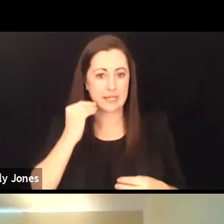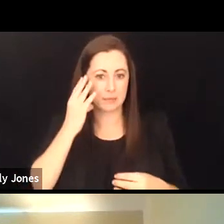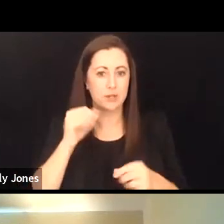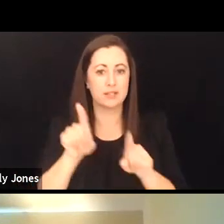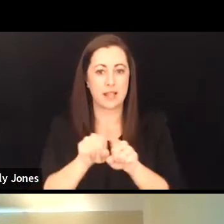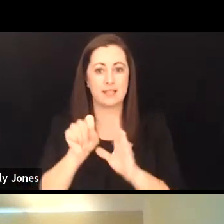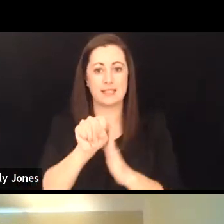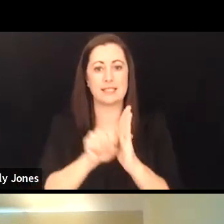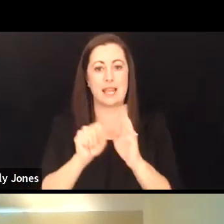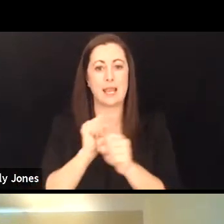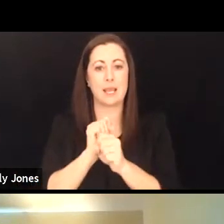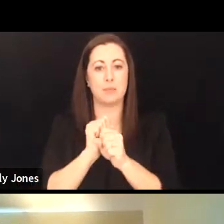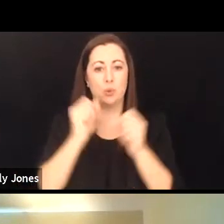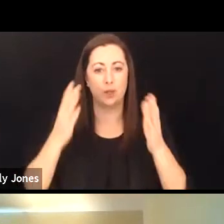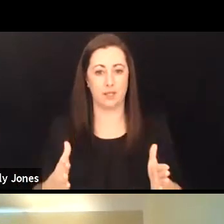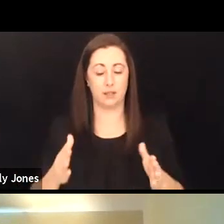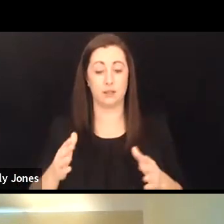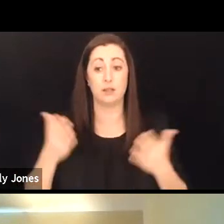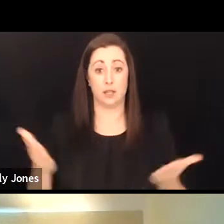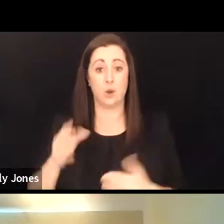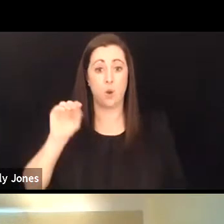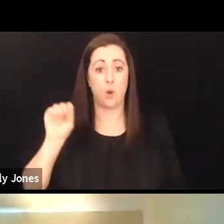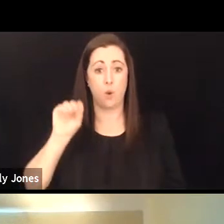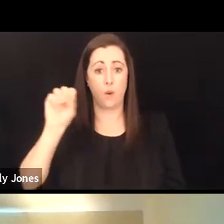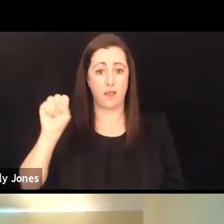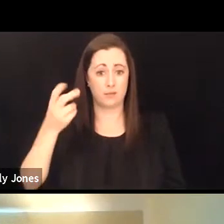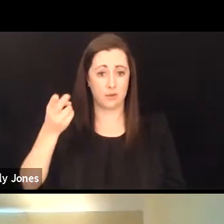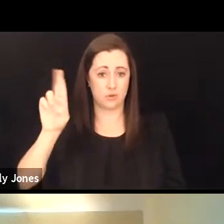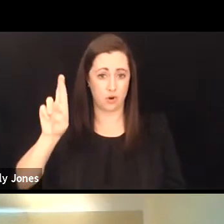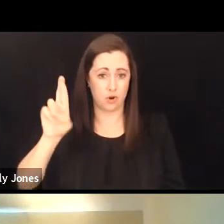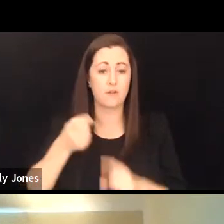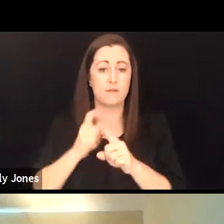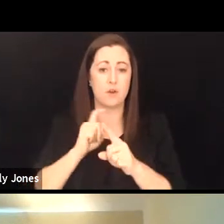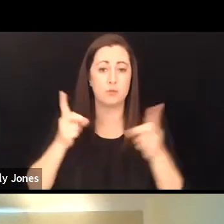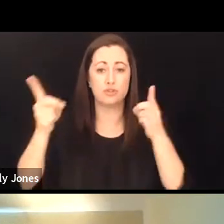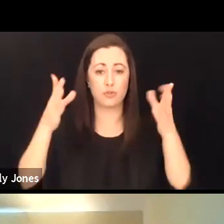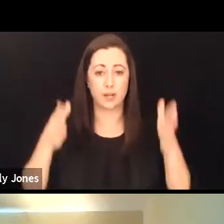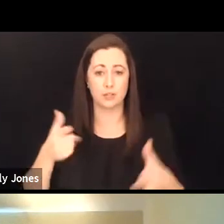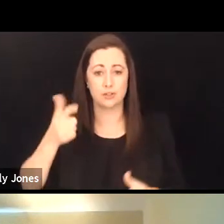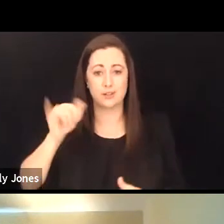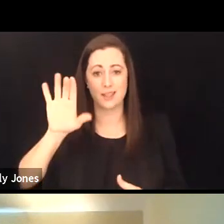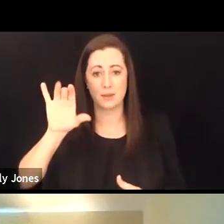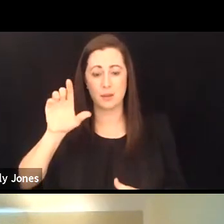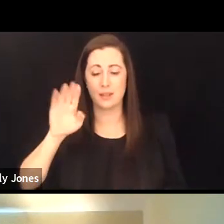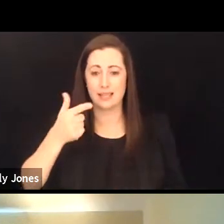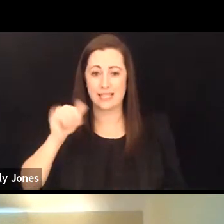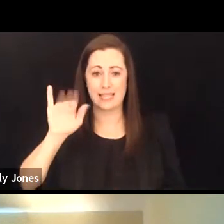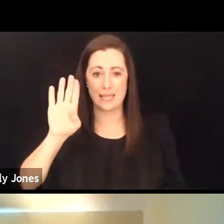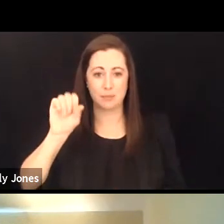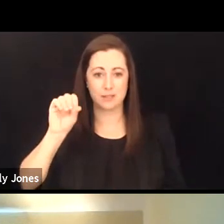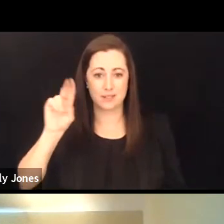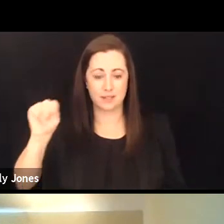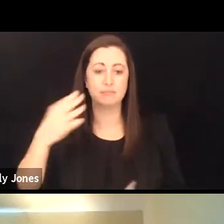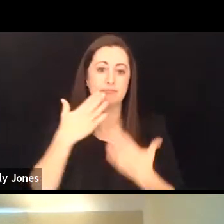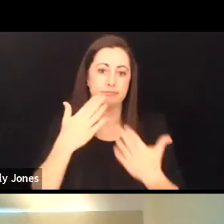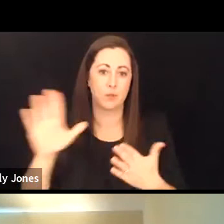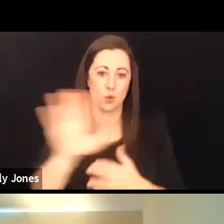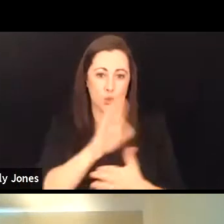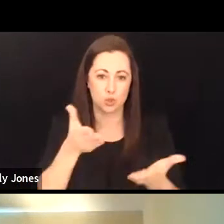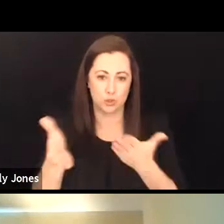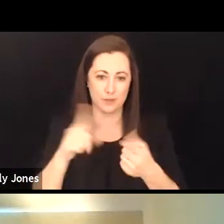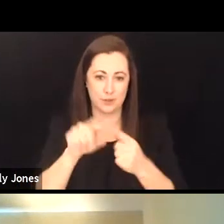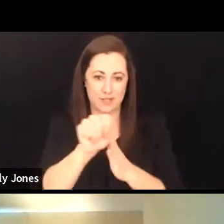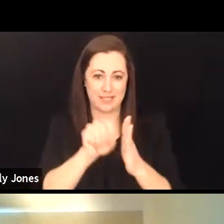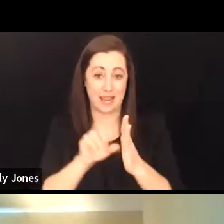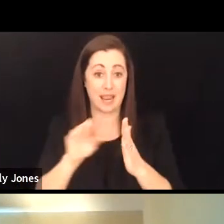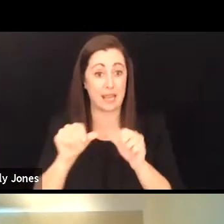know as the Office of State Human Resources and from Director Gibson, we want to thank you for your service to the state and your continued commitment to